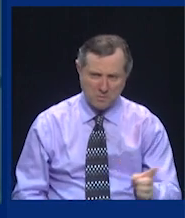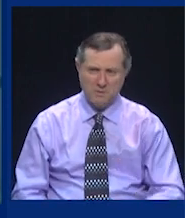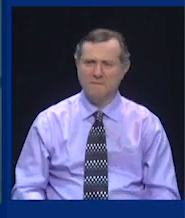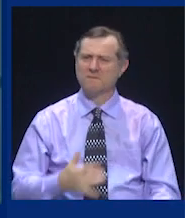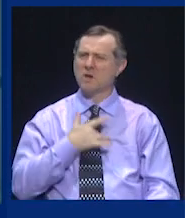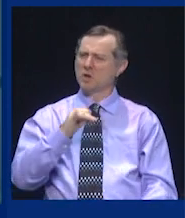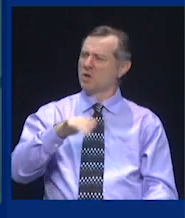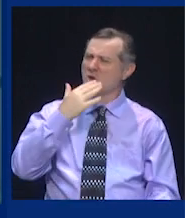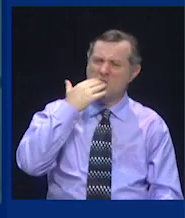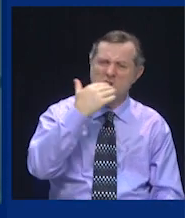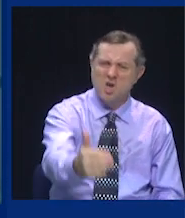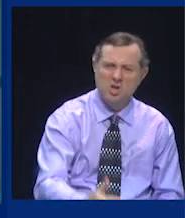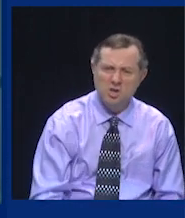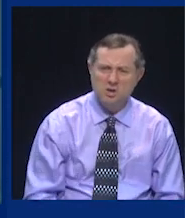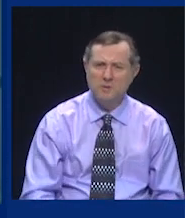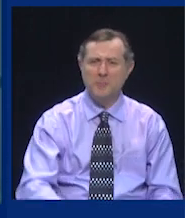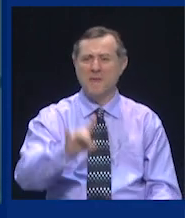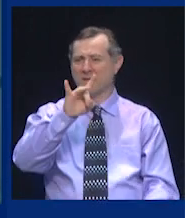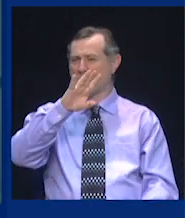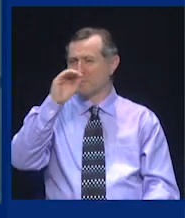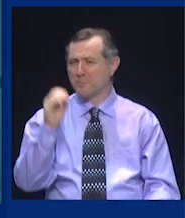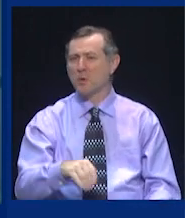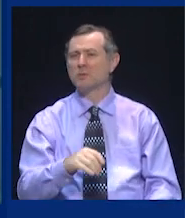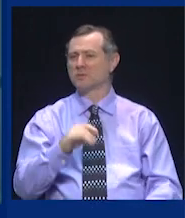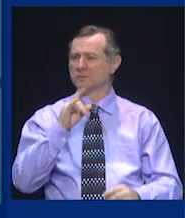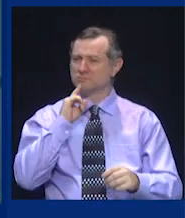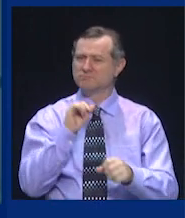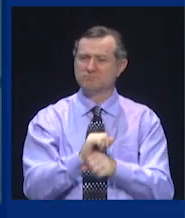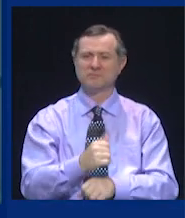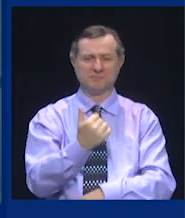And 75% of New Yorkers have done it.